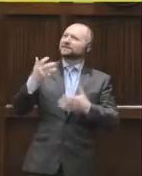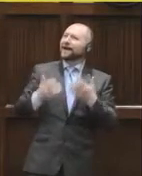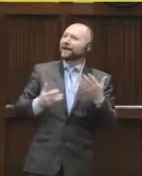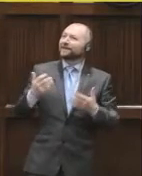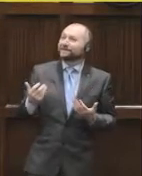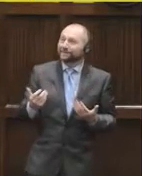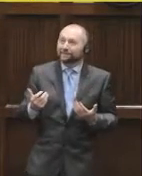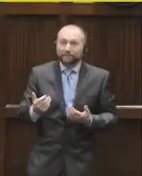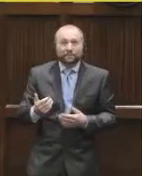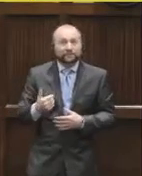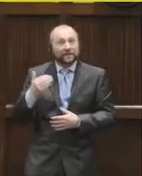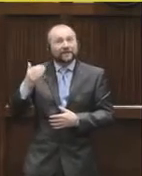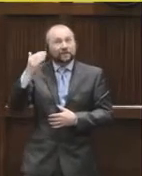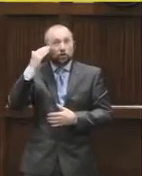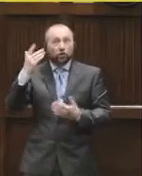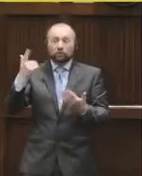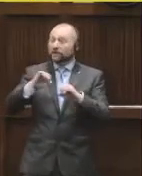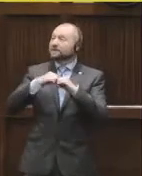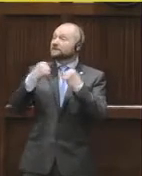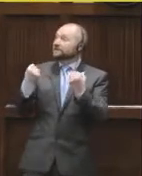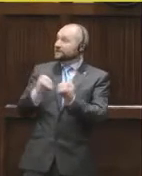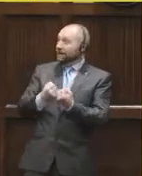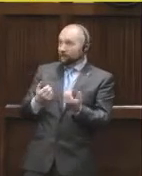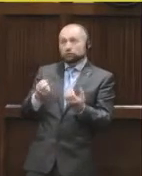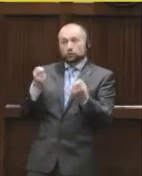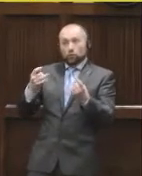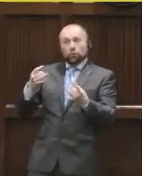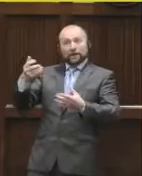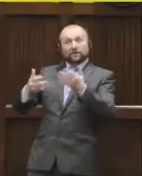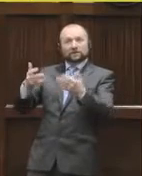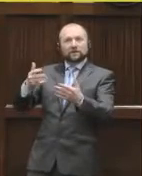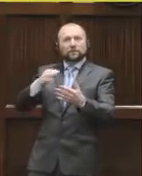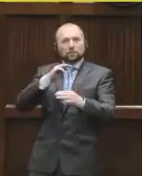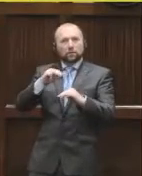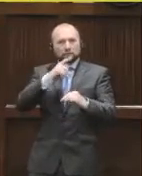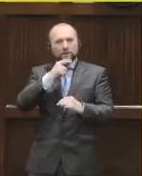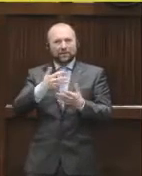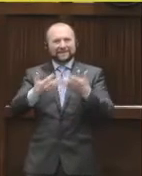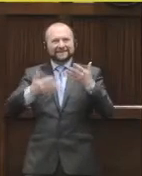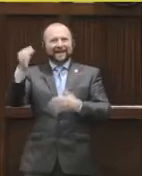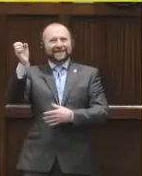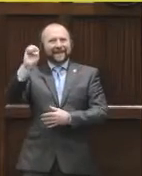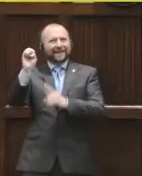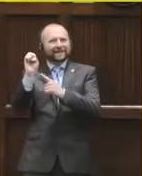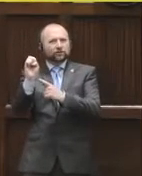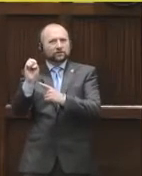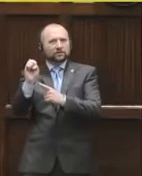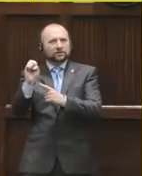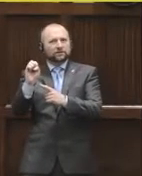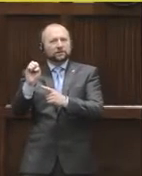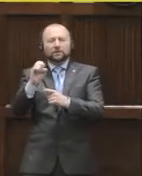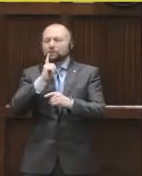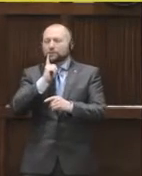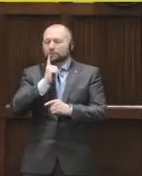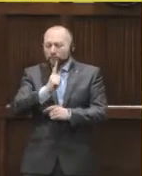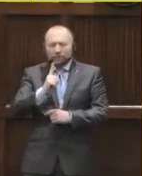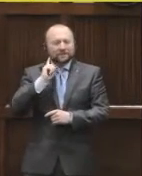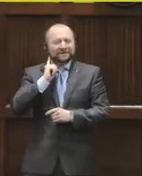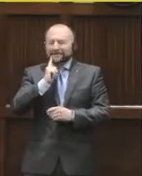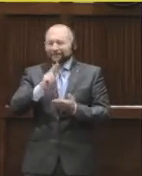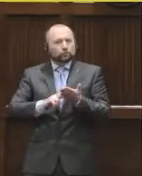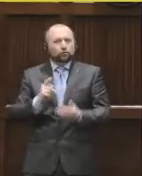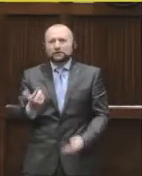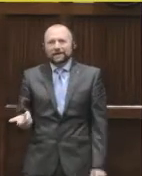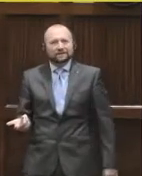in society generally, people used to talk about signing English. And of course, that's not what deaf people use.